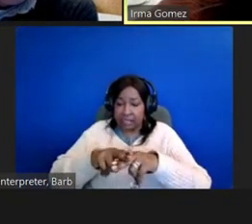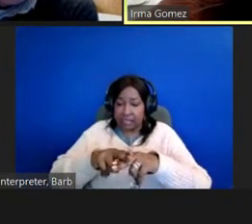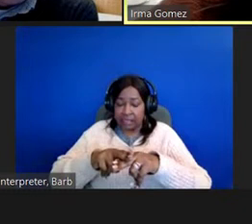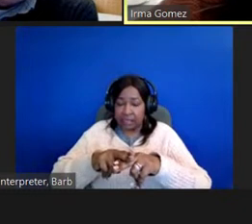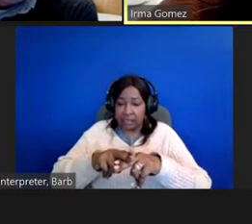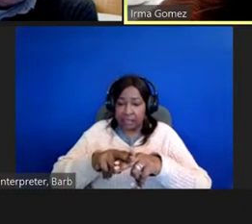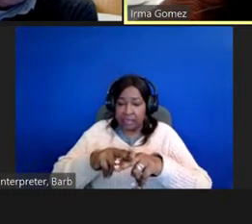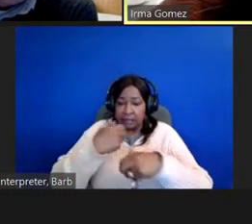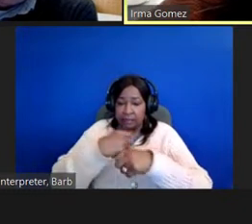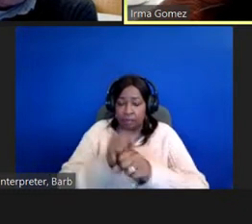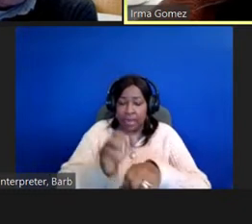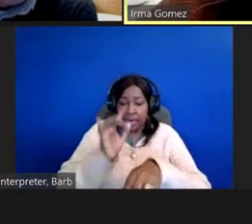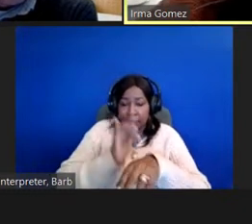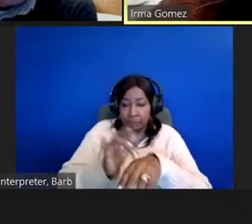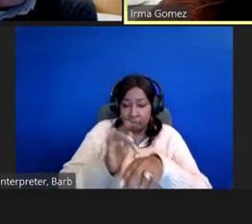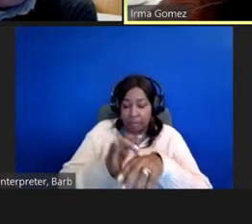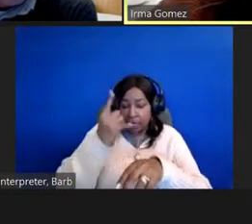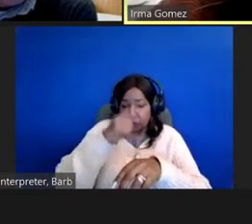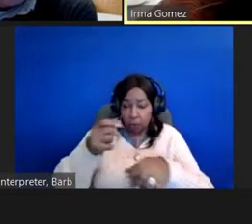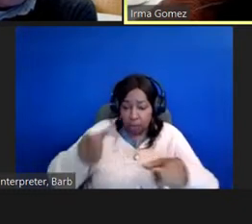to make space for the walker.